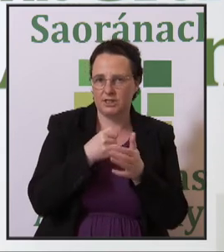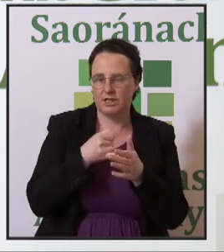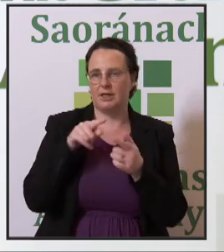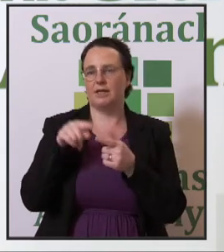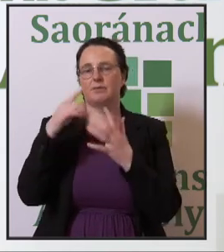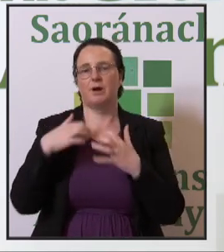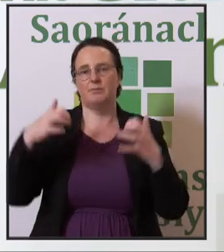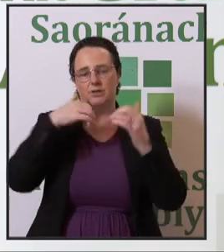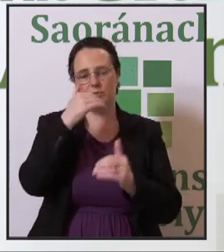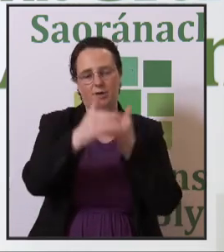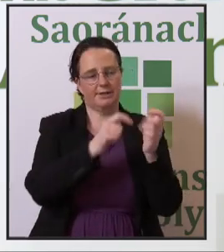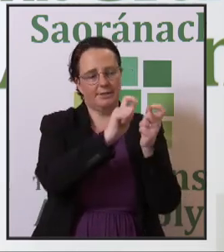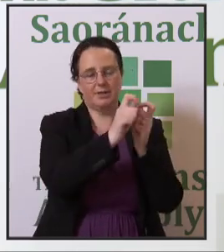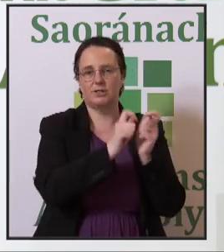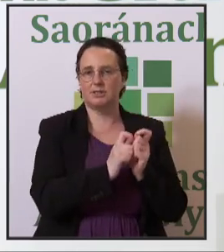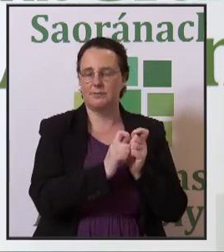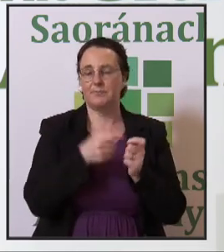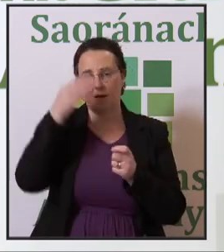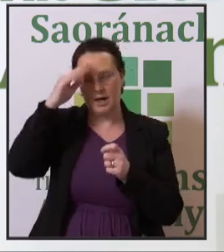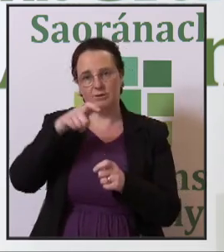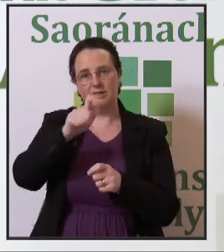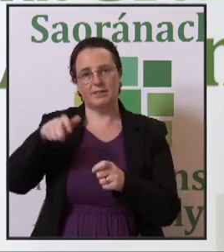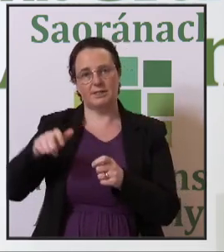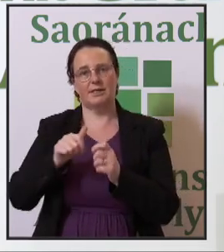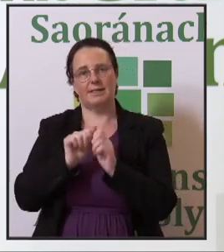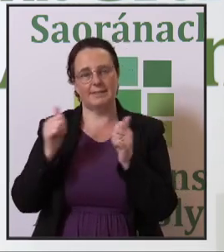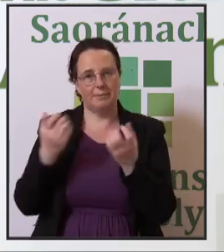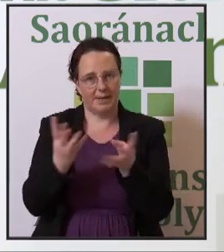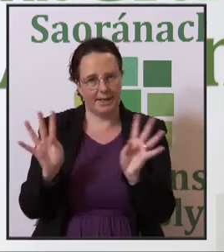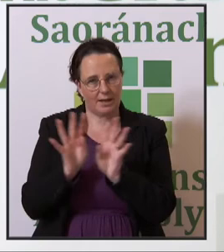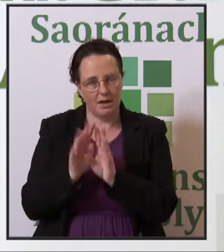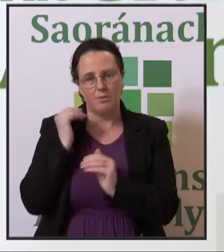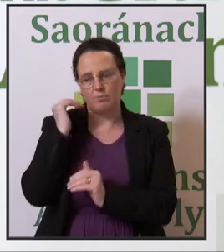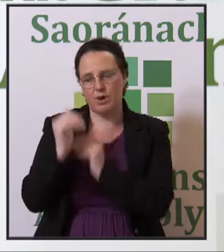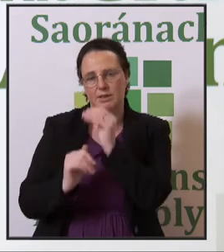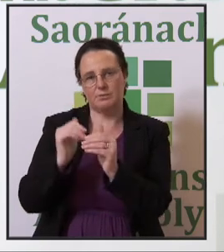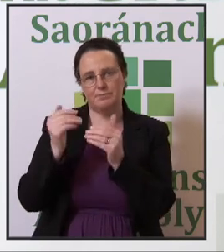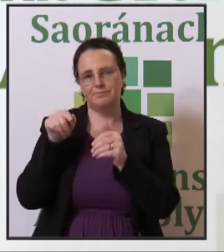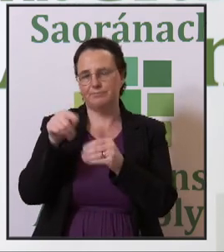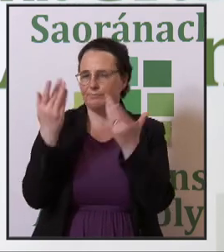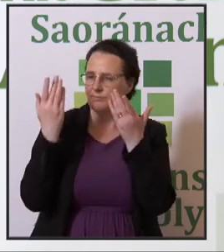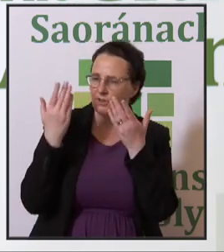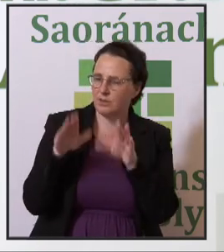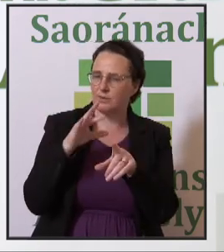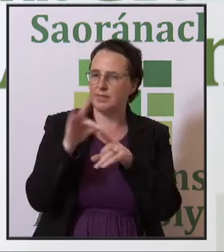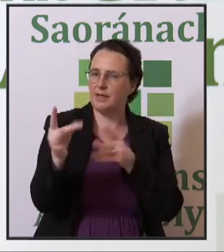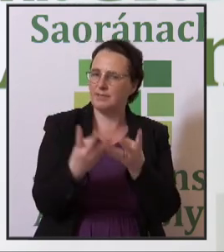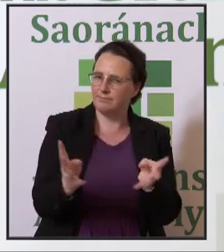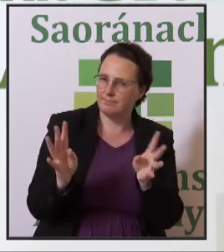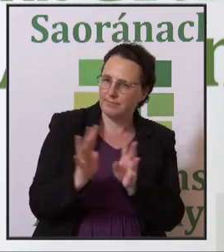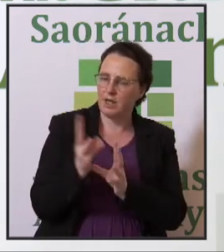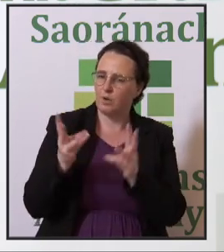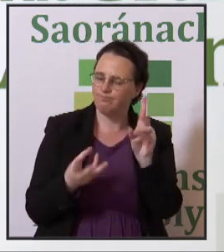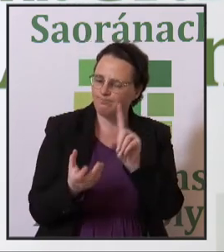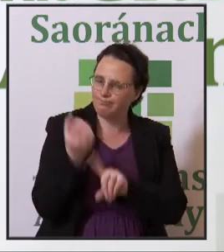parliamentary procedures. The Irish Citizens Assembly process also highlights how such assemblies can work